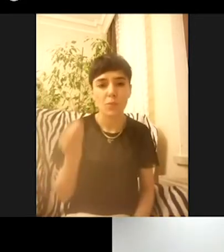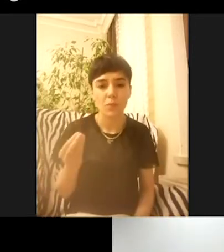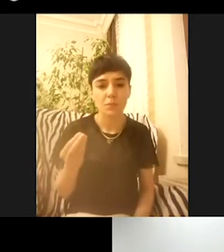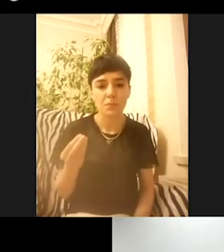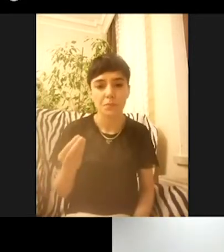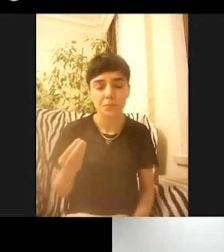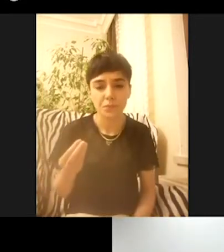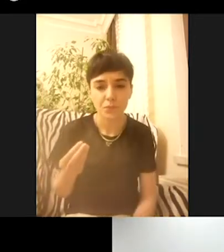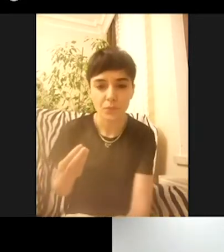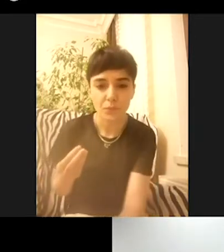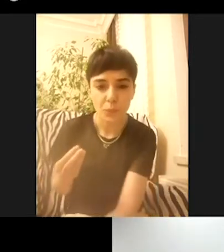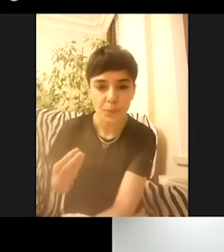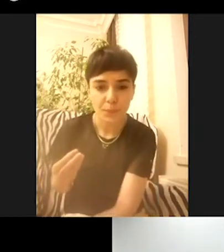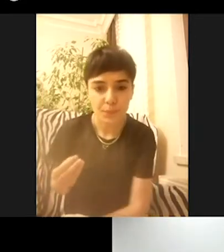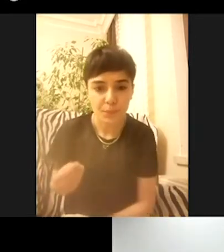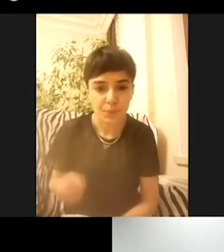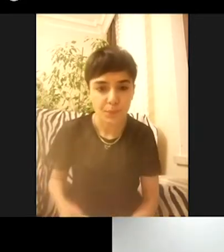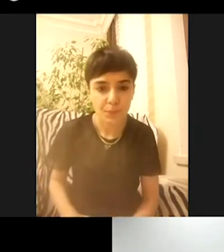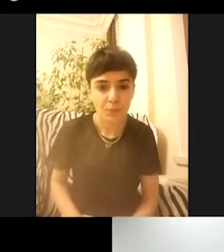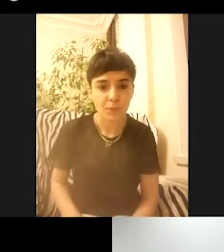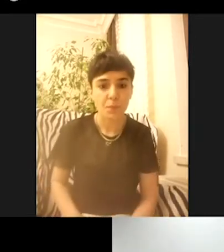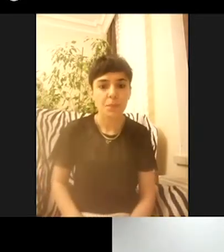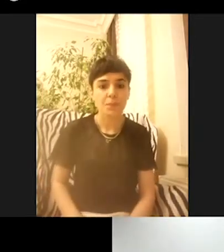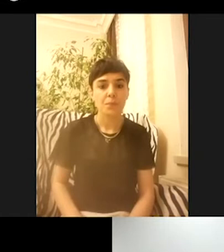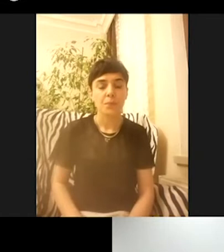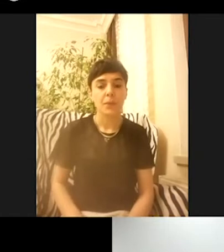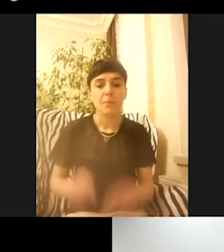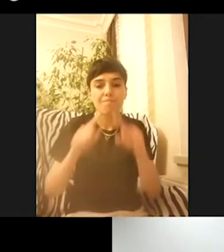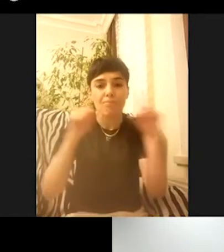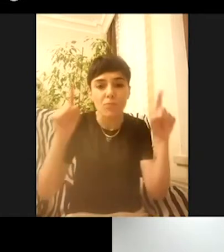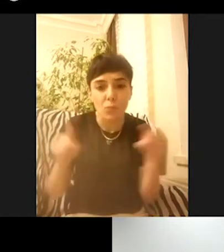a lot of other countries, Turkey, but also in Europe.